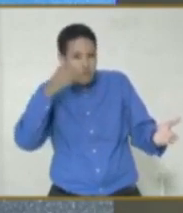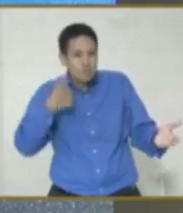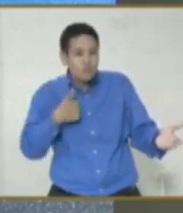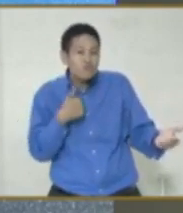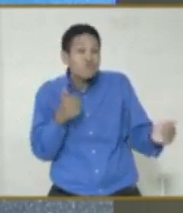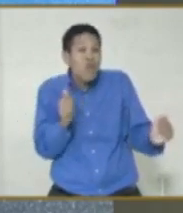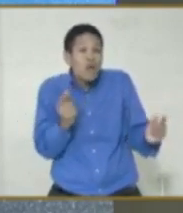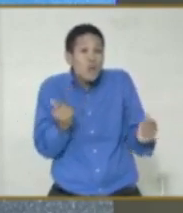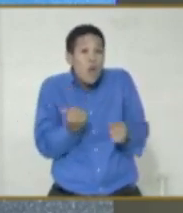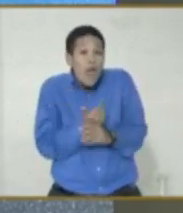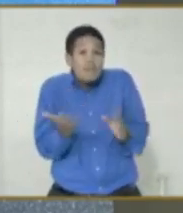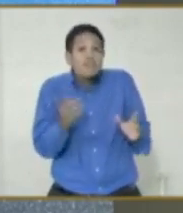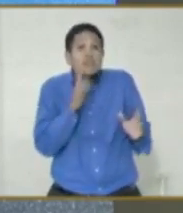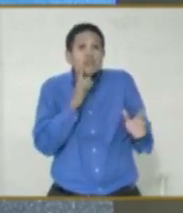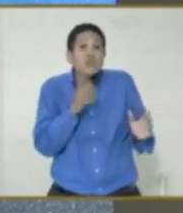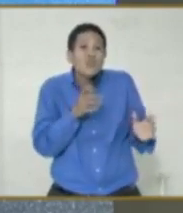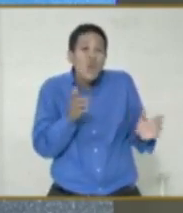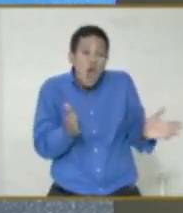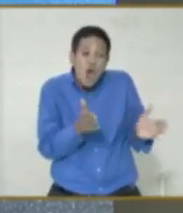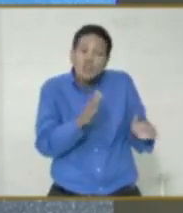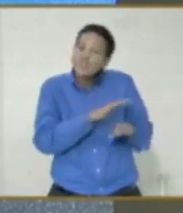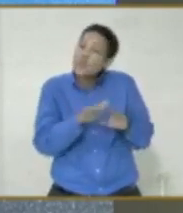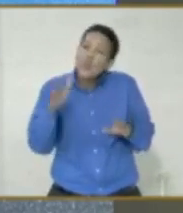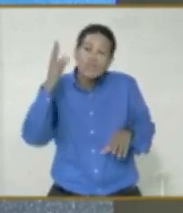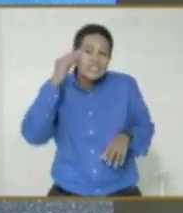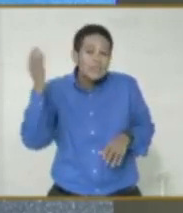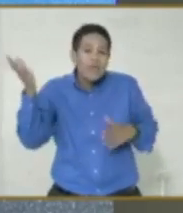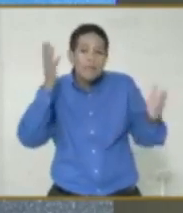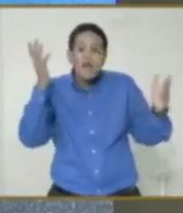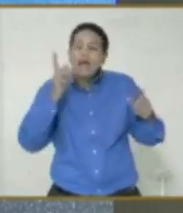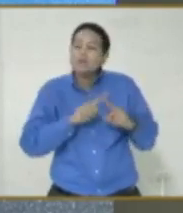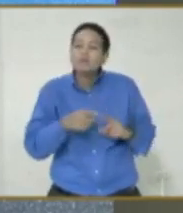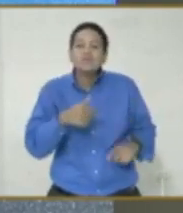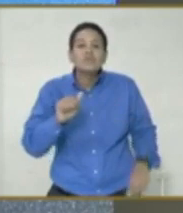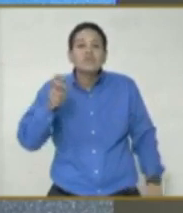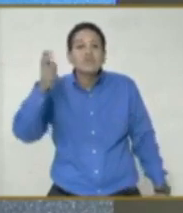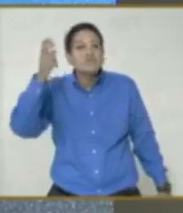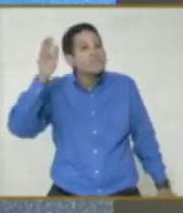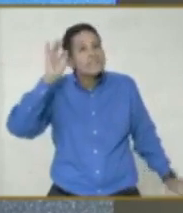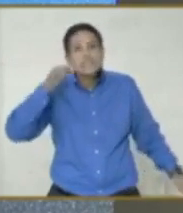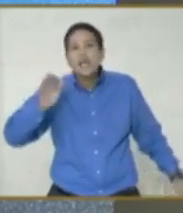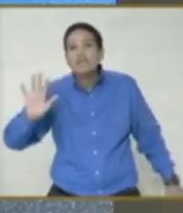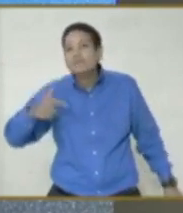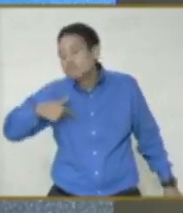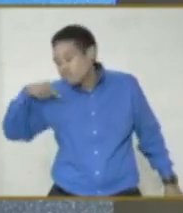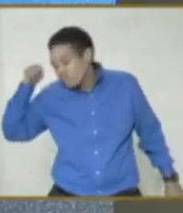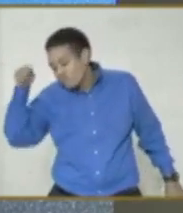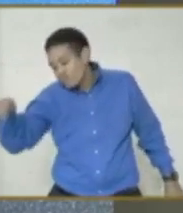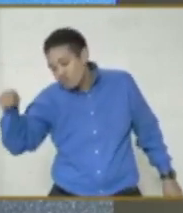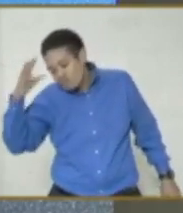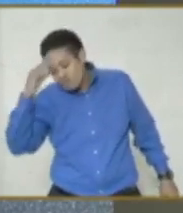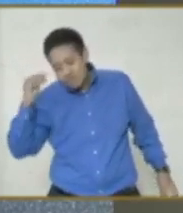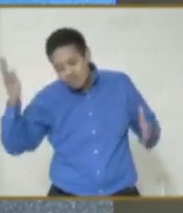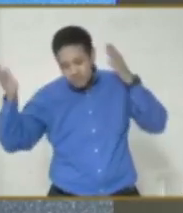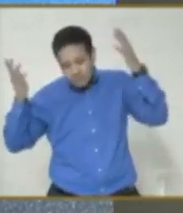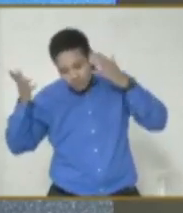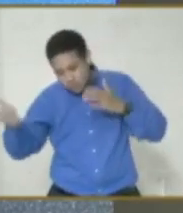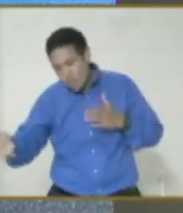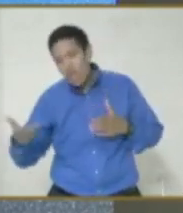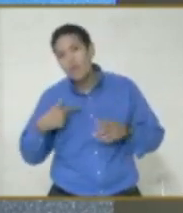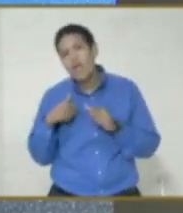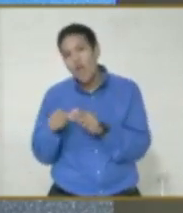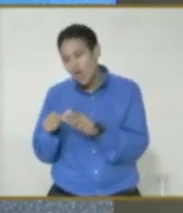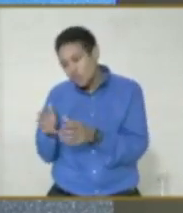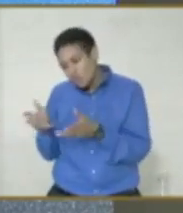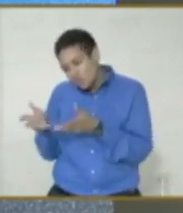do everything to coerce him not to go there, but for some reason he chooses to stay there. We continue to work with him to see how